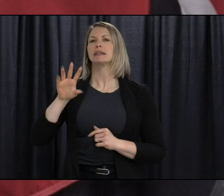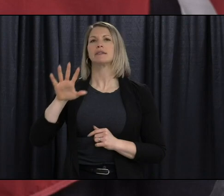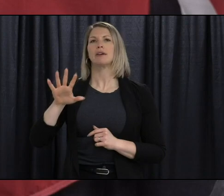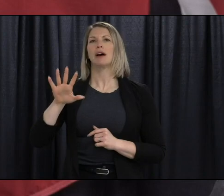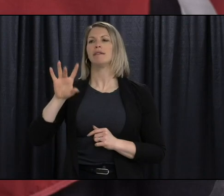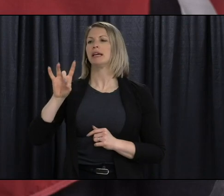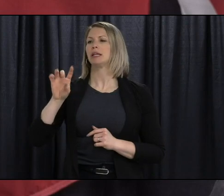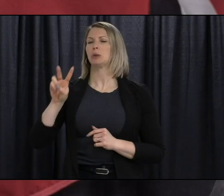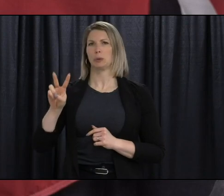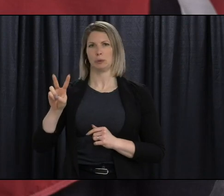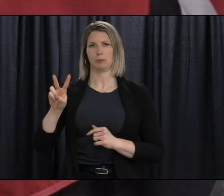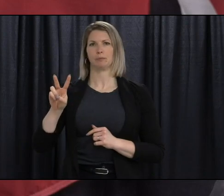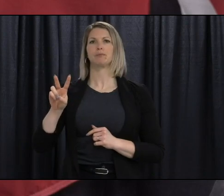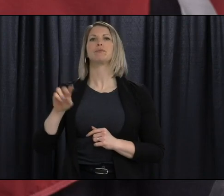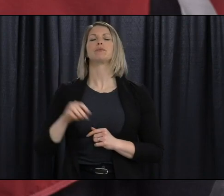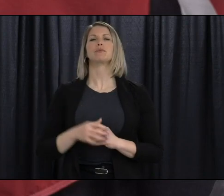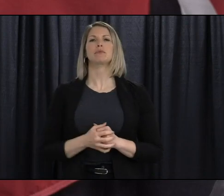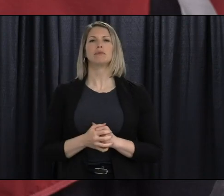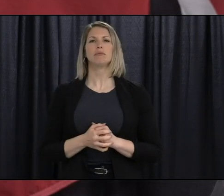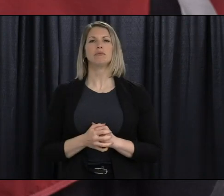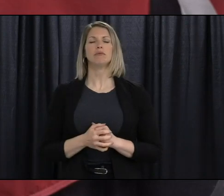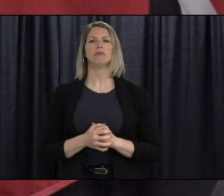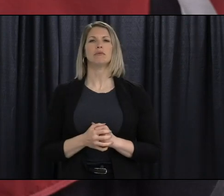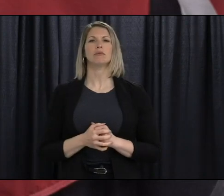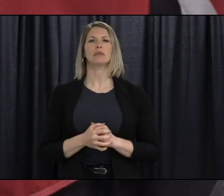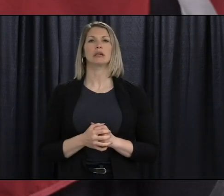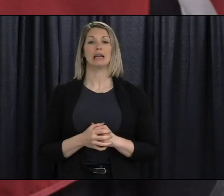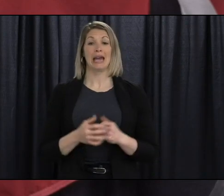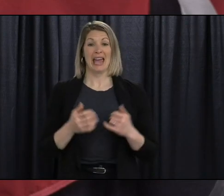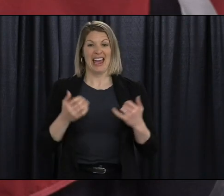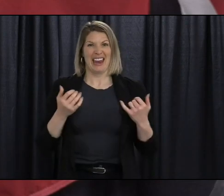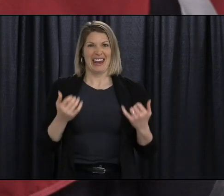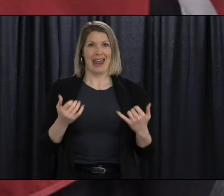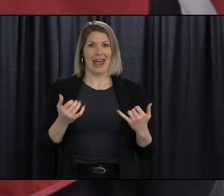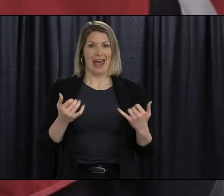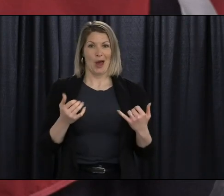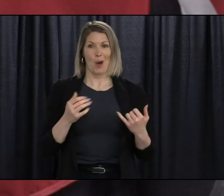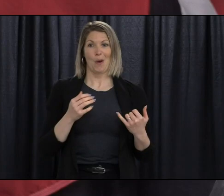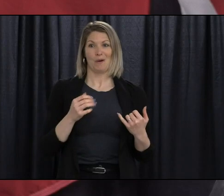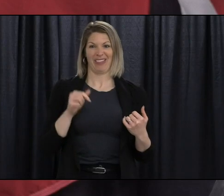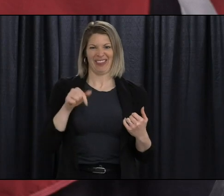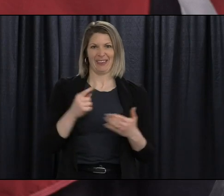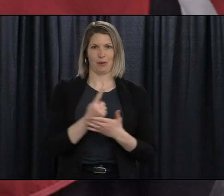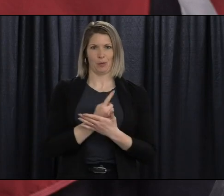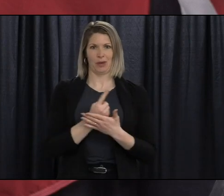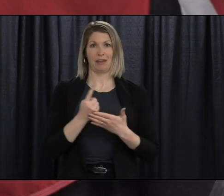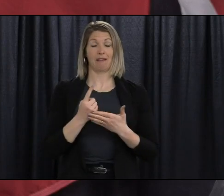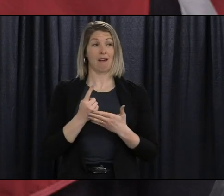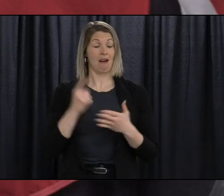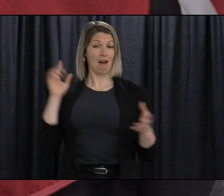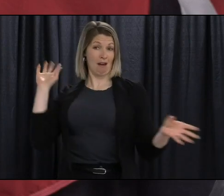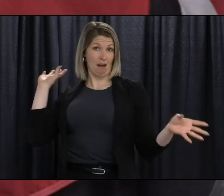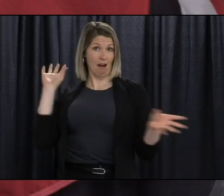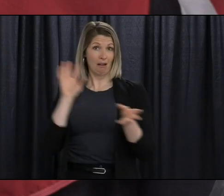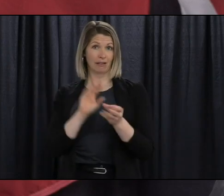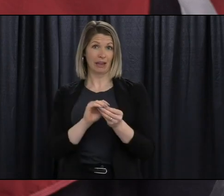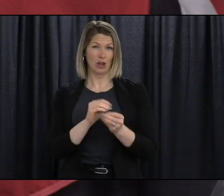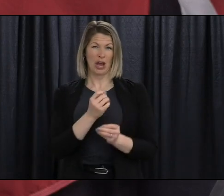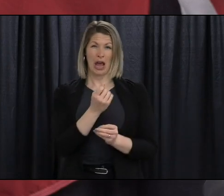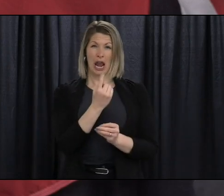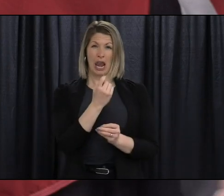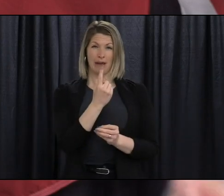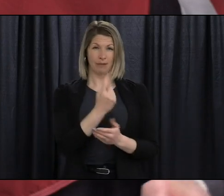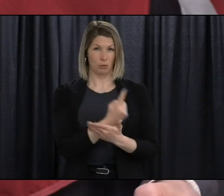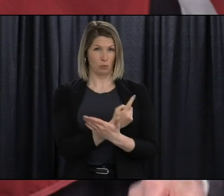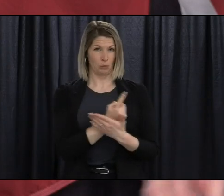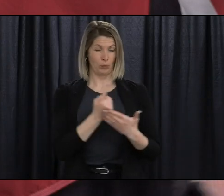1-800-863-6582. We're now heading into week 11 in our province, and over this time, a lot of people have been working nonstop